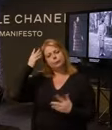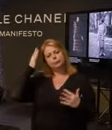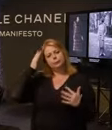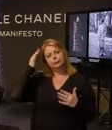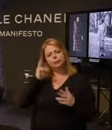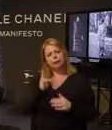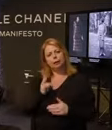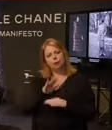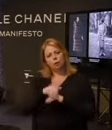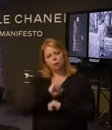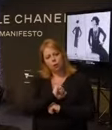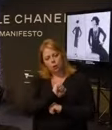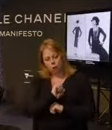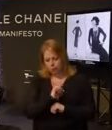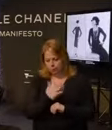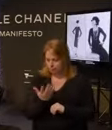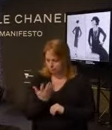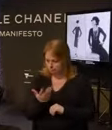her